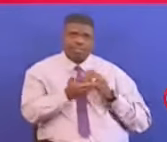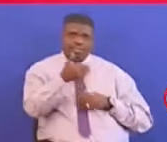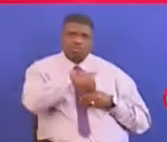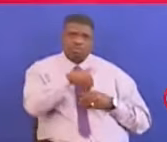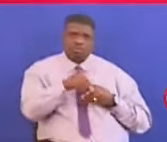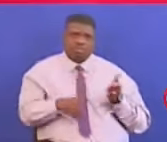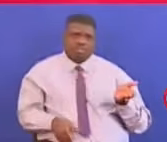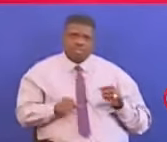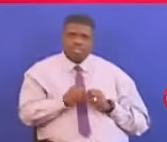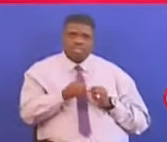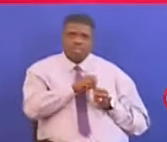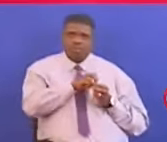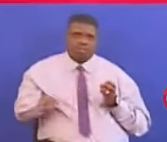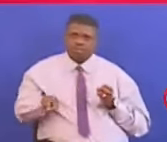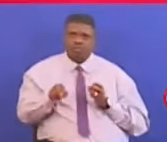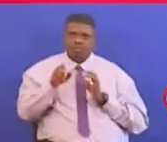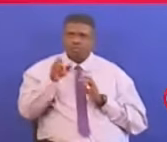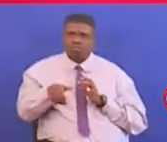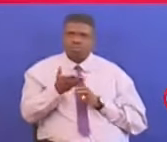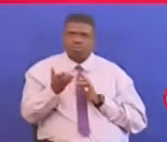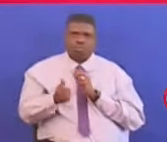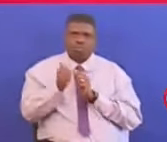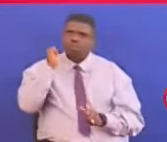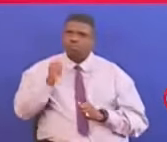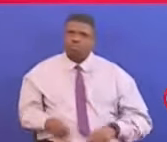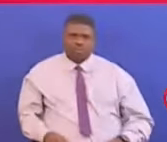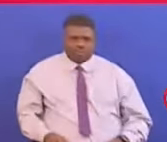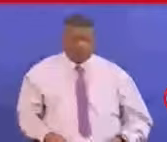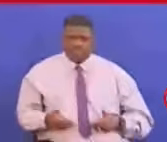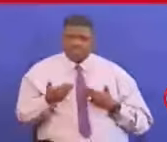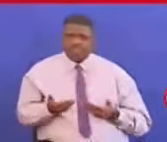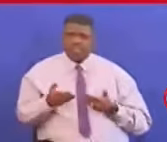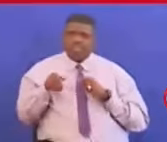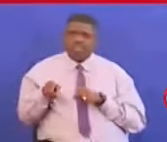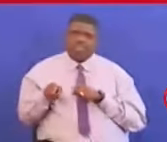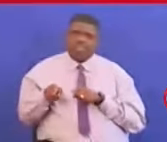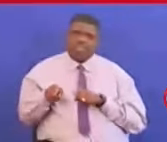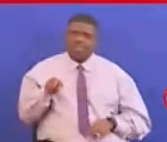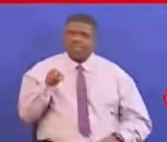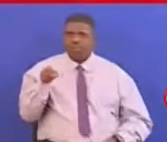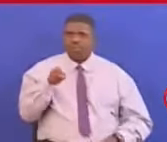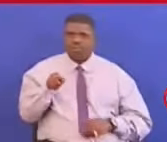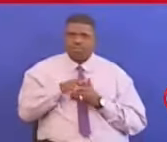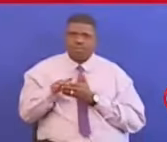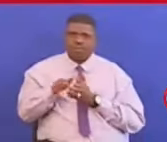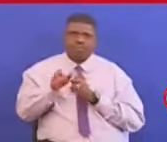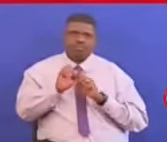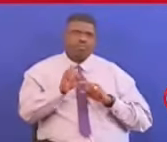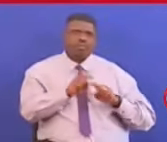but you leave no one behind. So what is actually there is that you address the